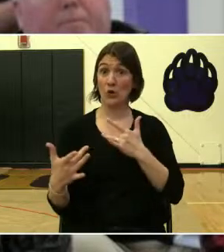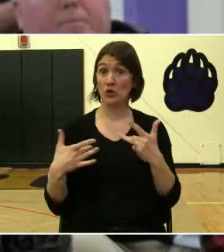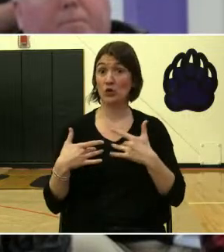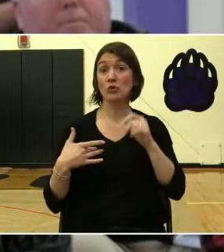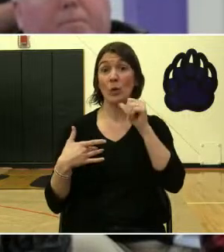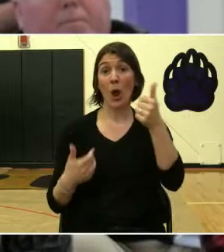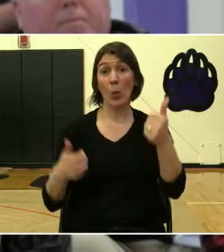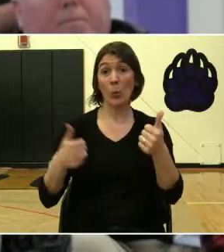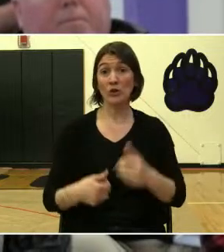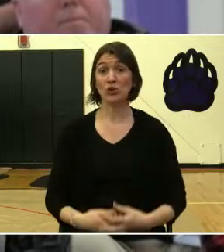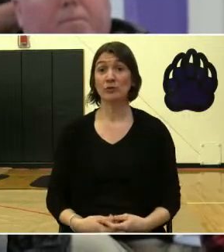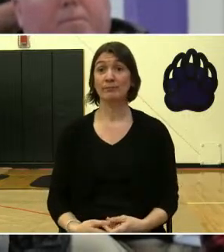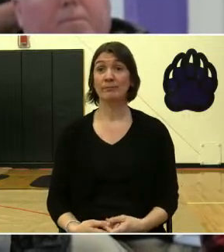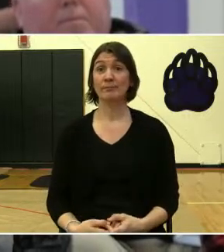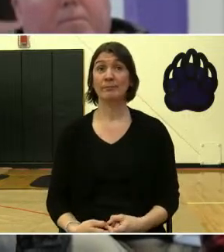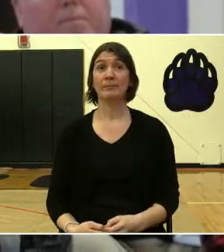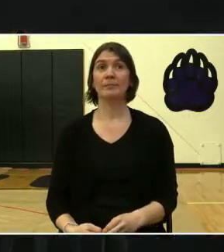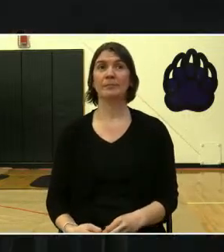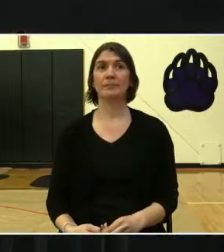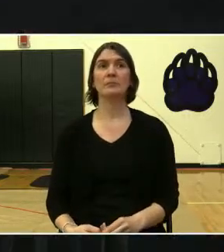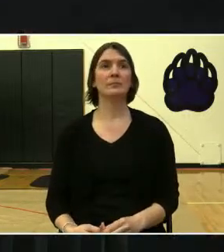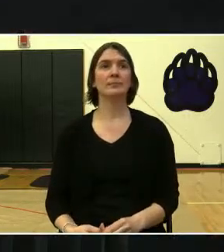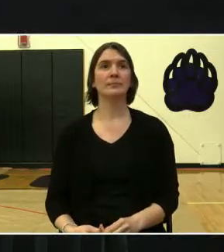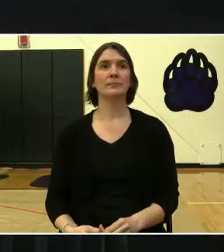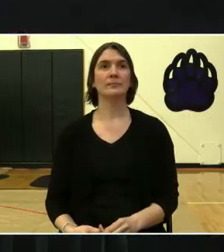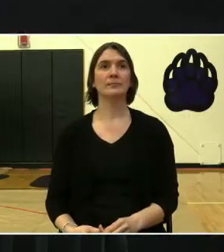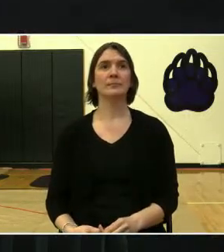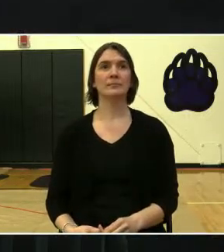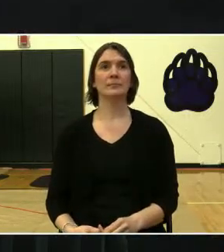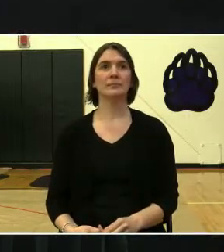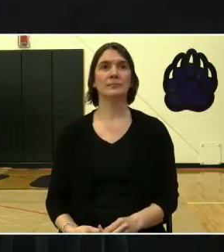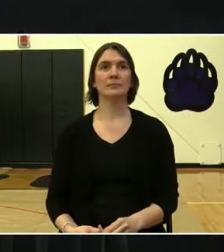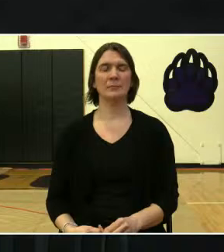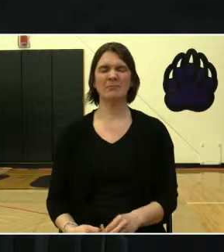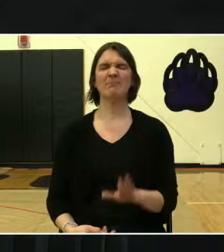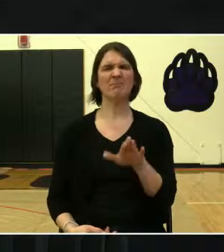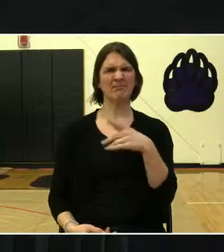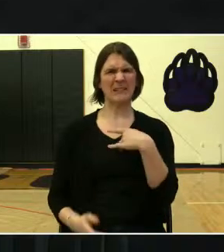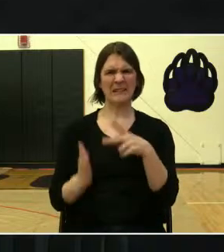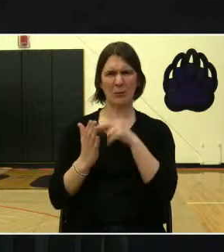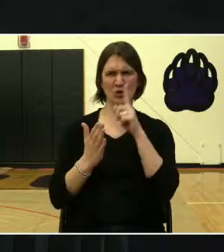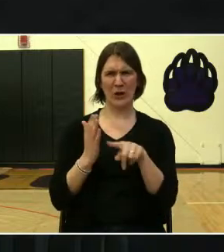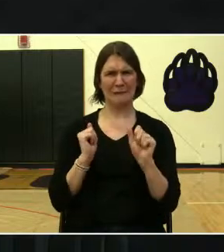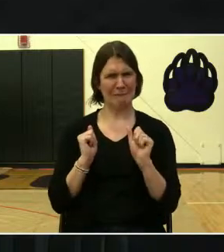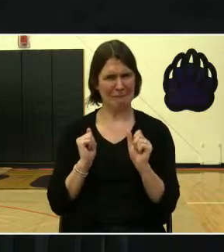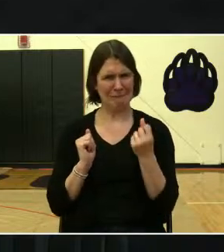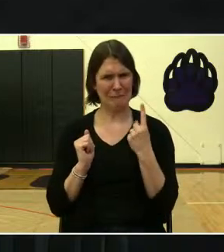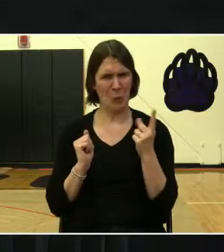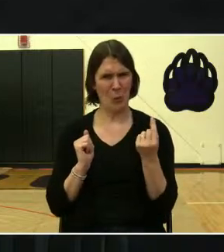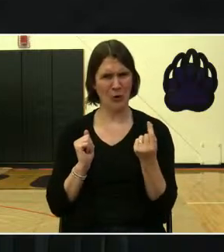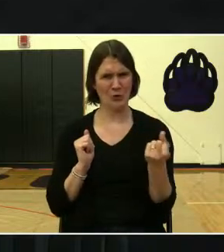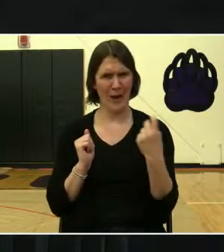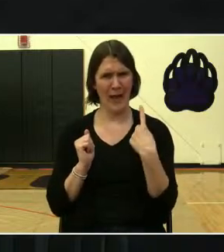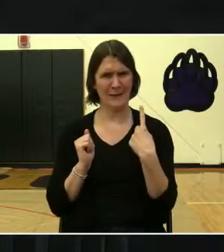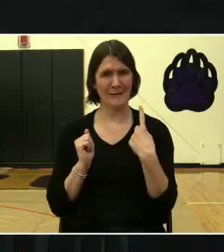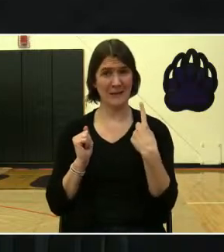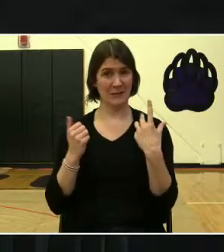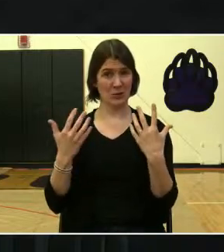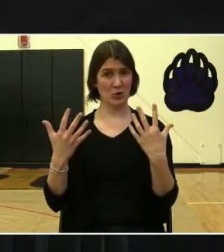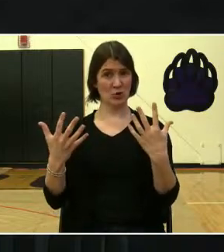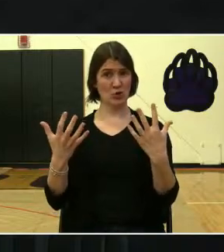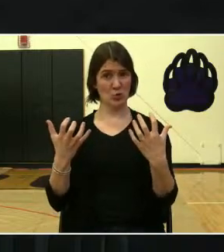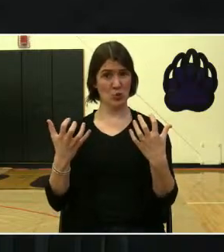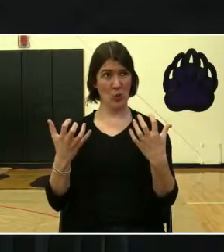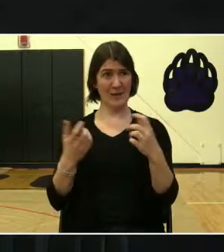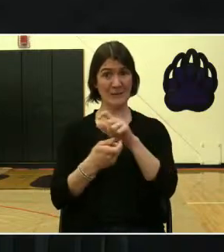been raised Mr Sprite I want to make sure that I understand the nature of the inquiry are you asking